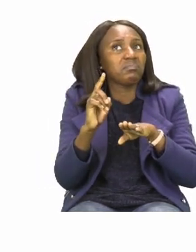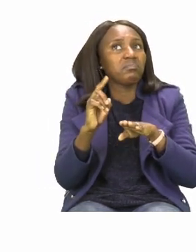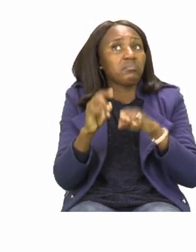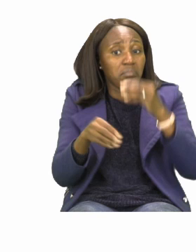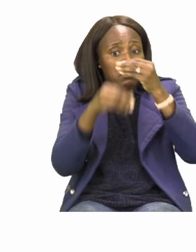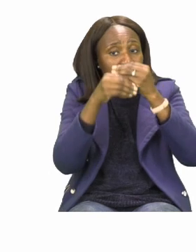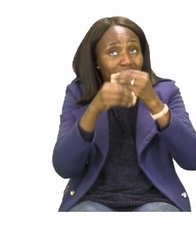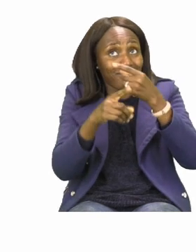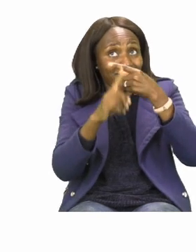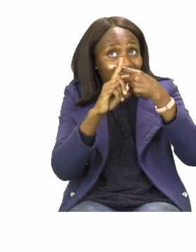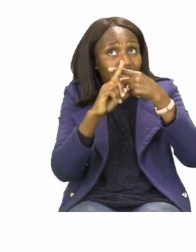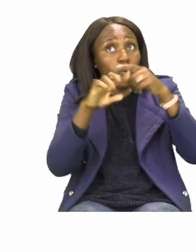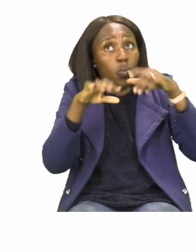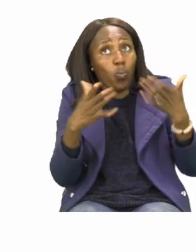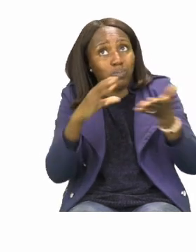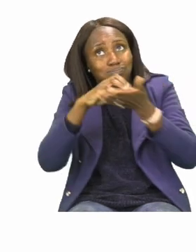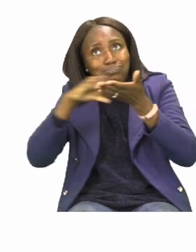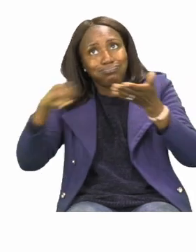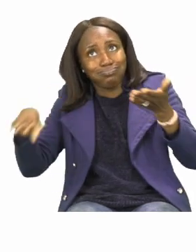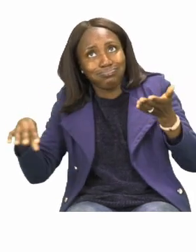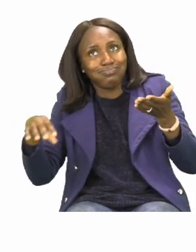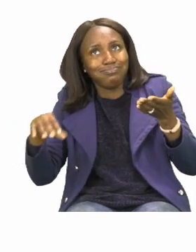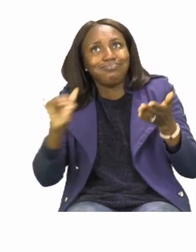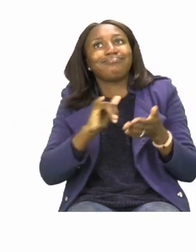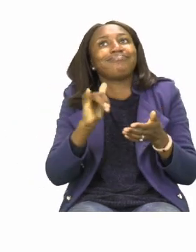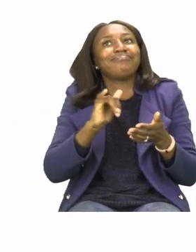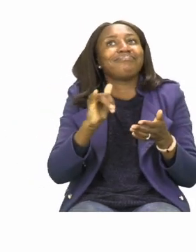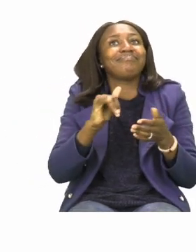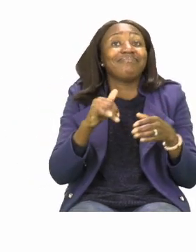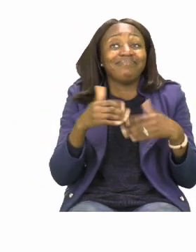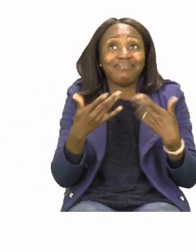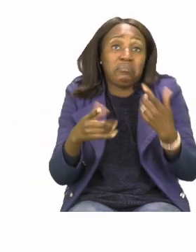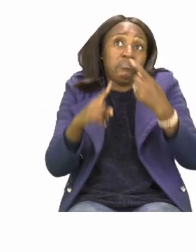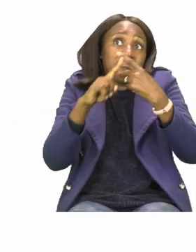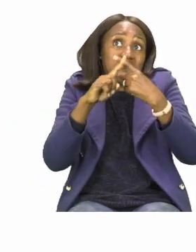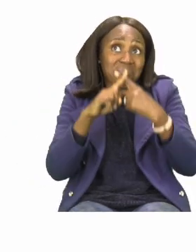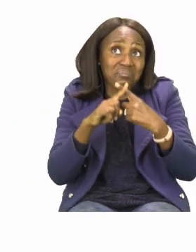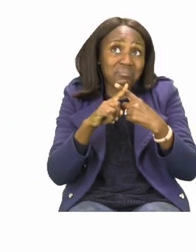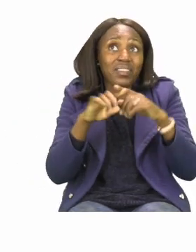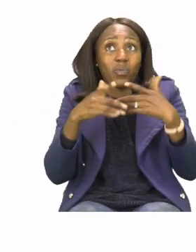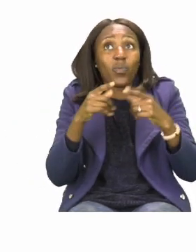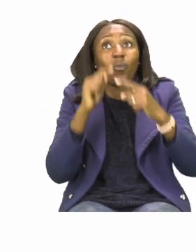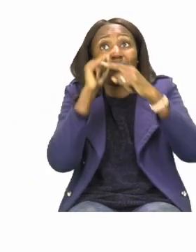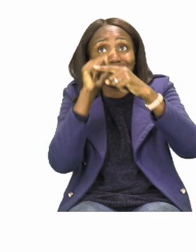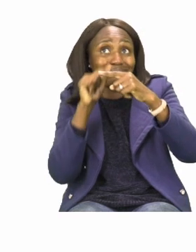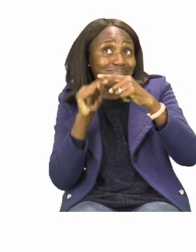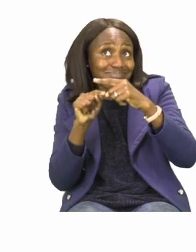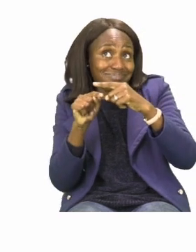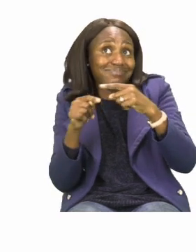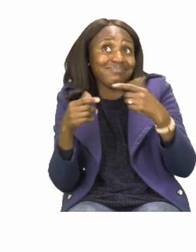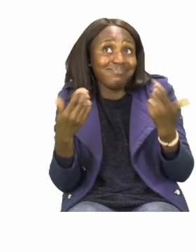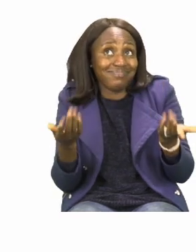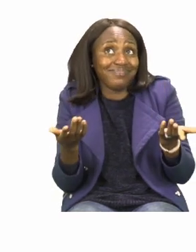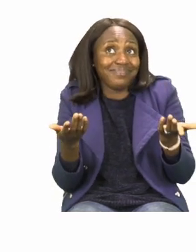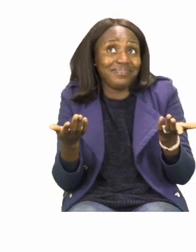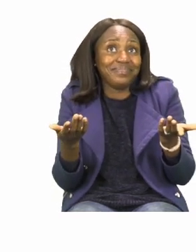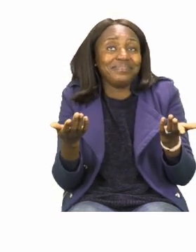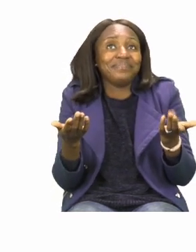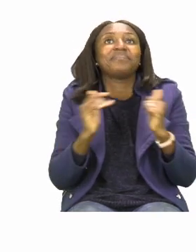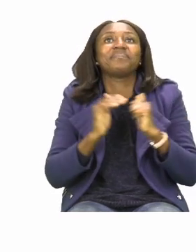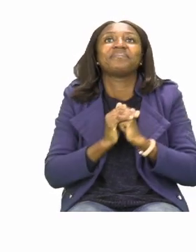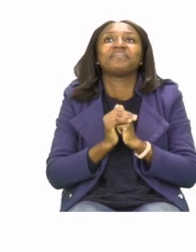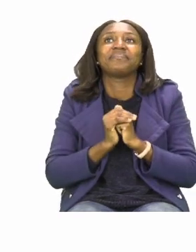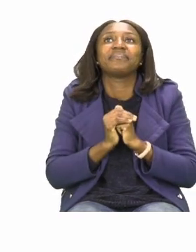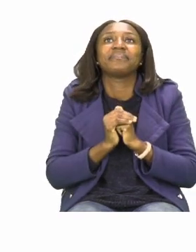add, subtract, multiply, or share.